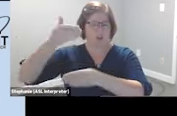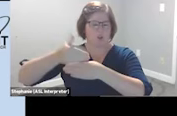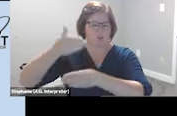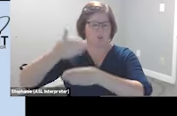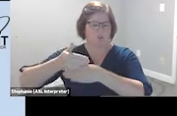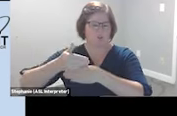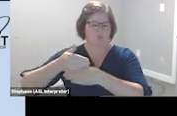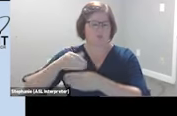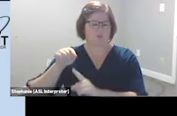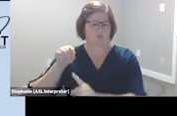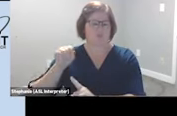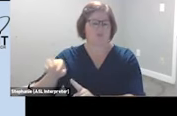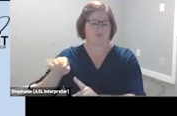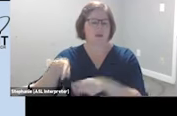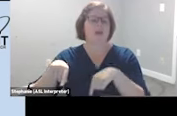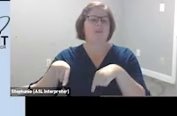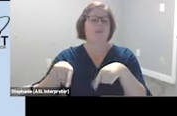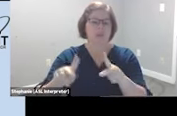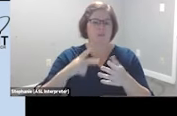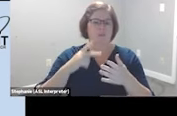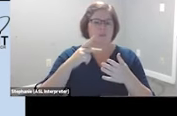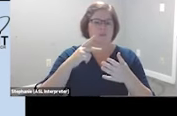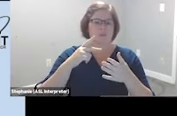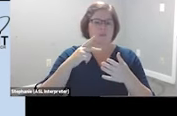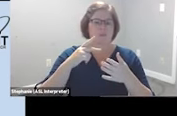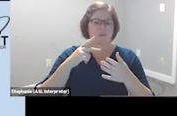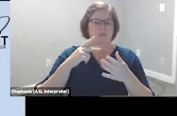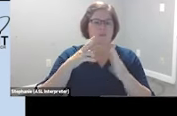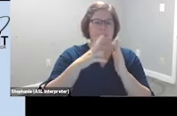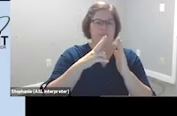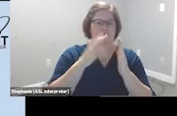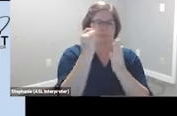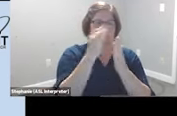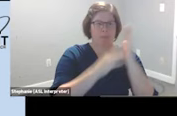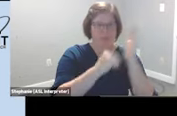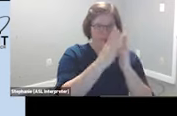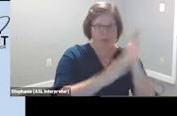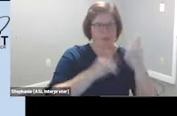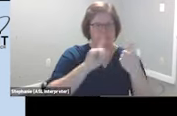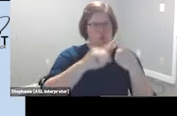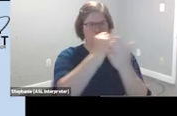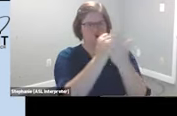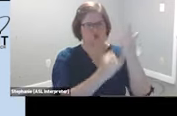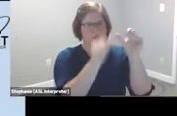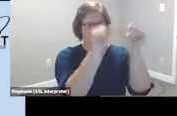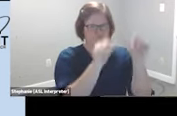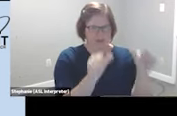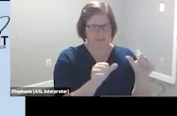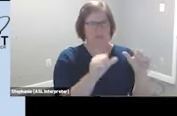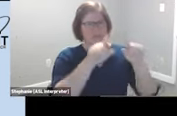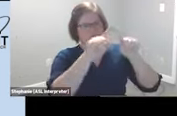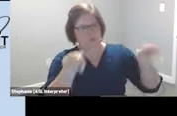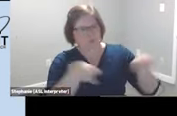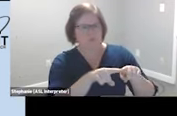for blind users. And it allows you to draw shapes like circles, rectangles, move them around, enter